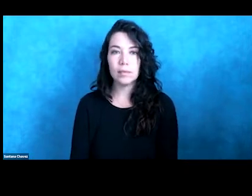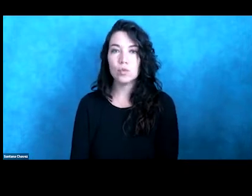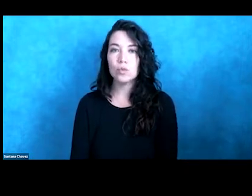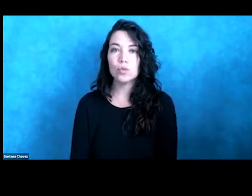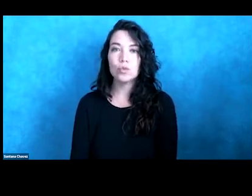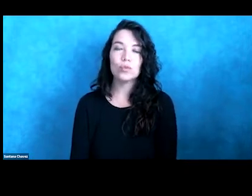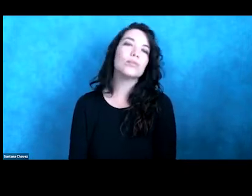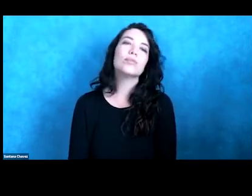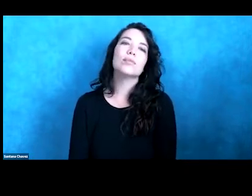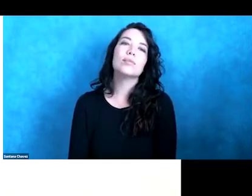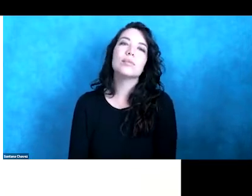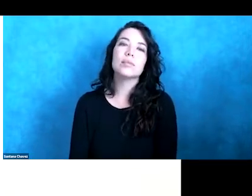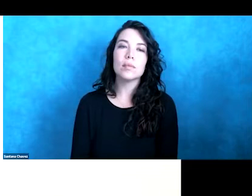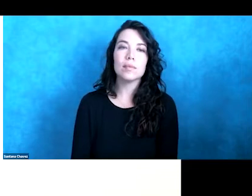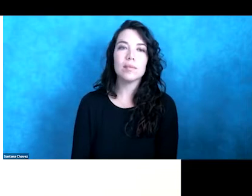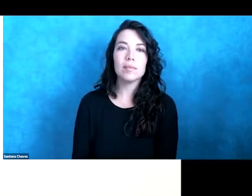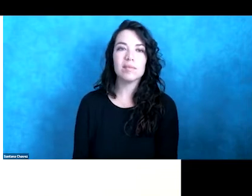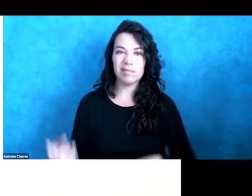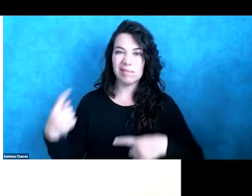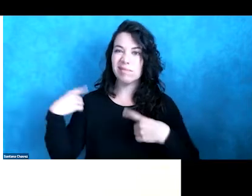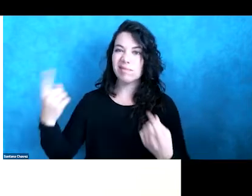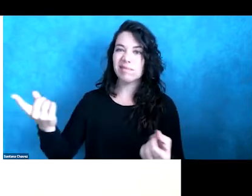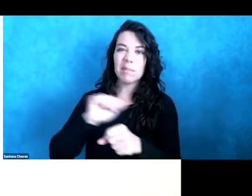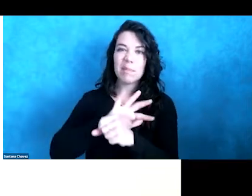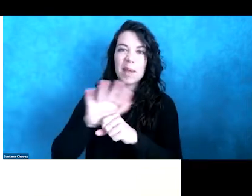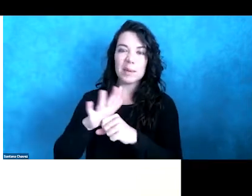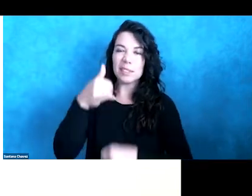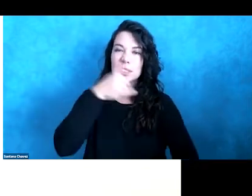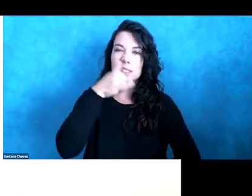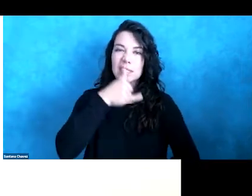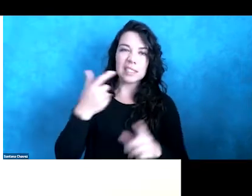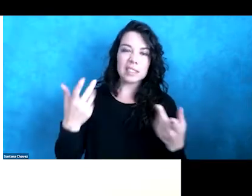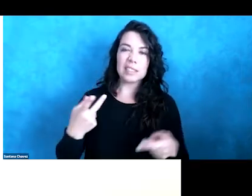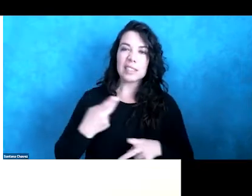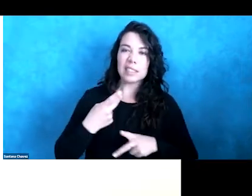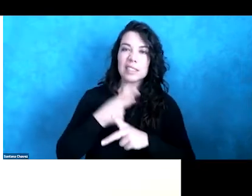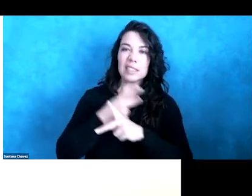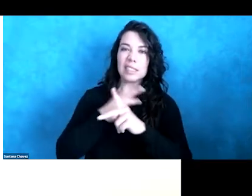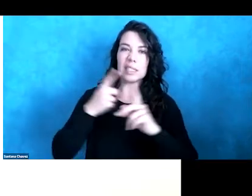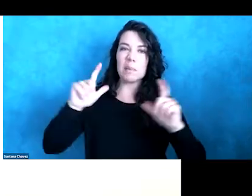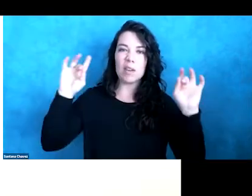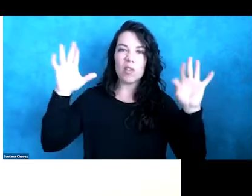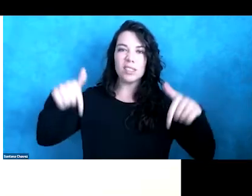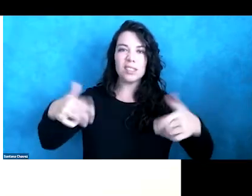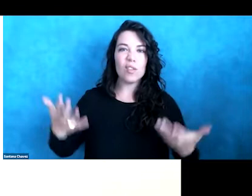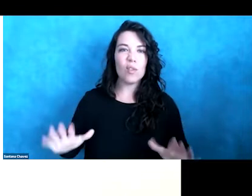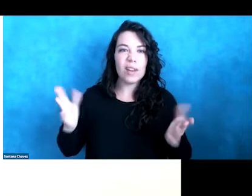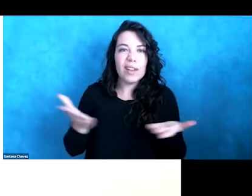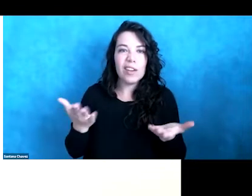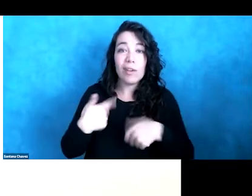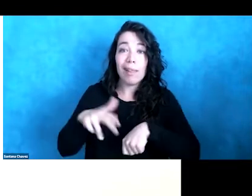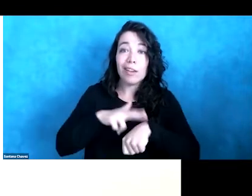The pandemic of the past 2 years has exacerbated a parallel crisis that has been building for the past decades, both nationally and globally.